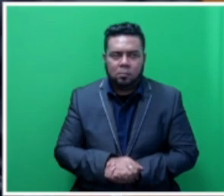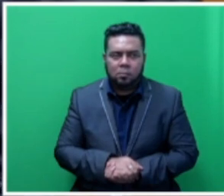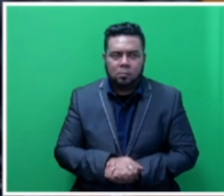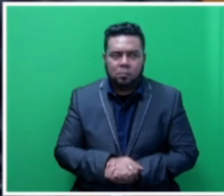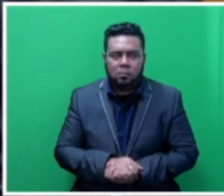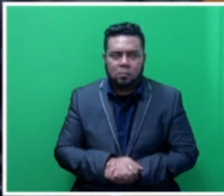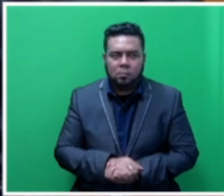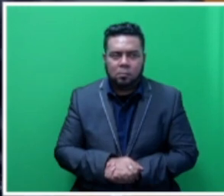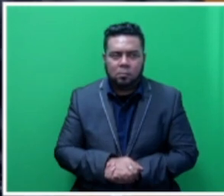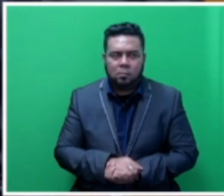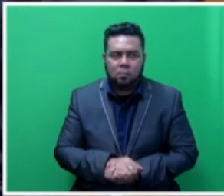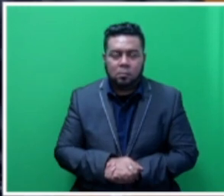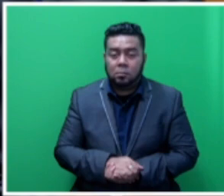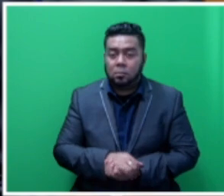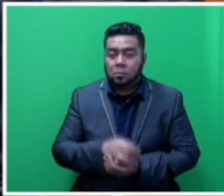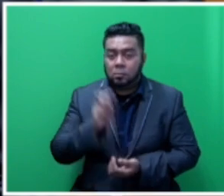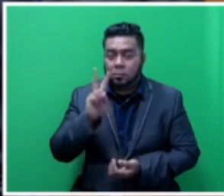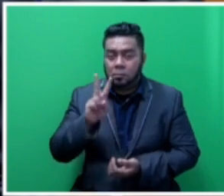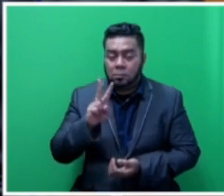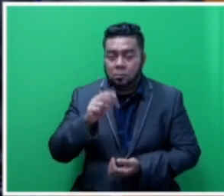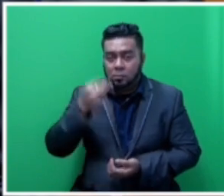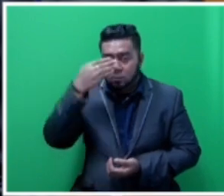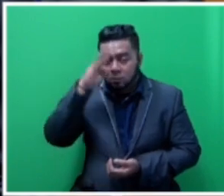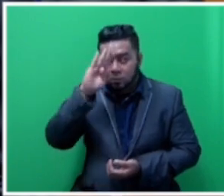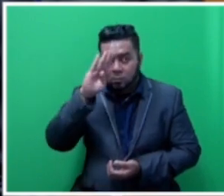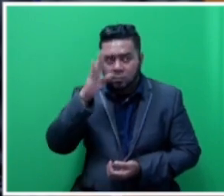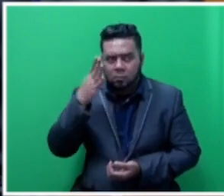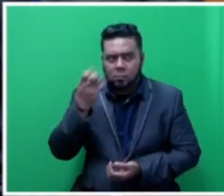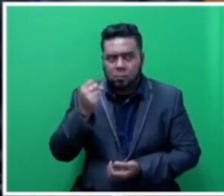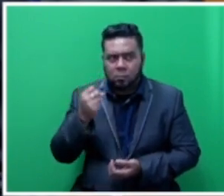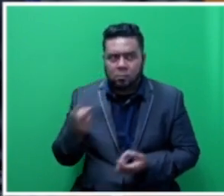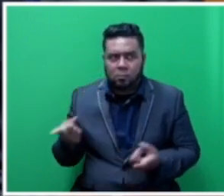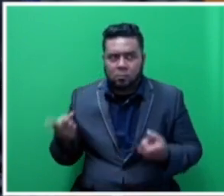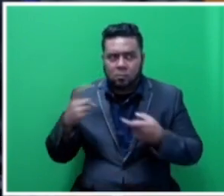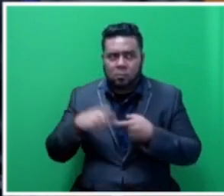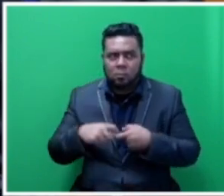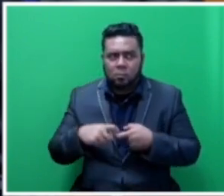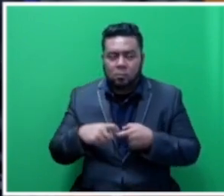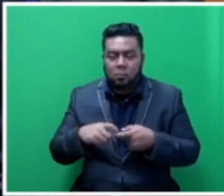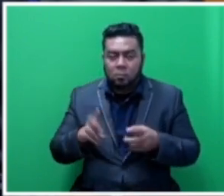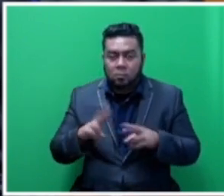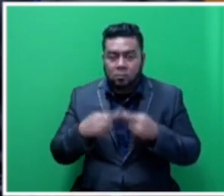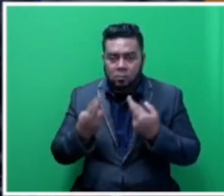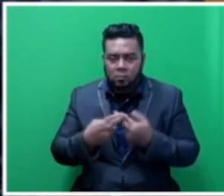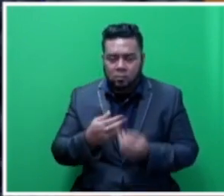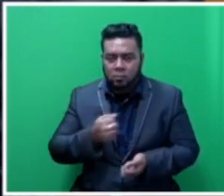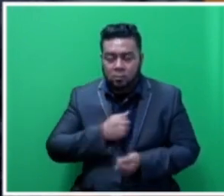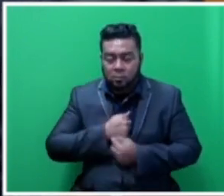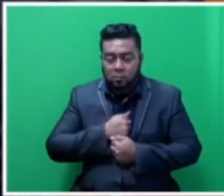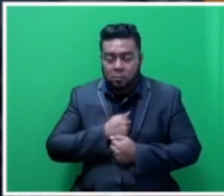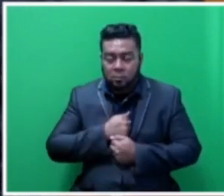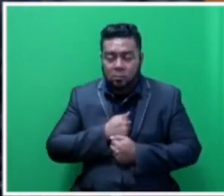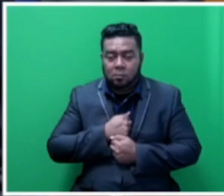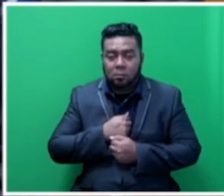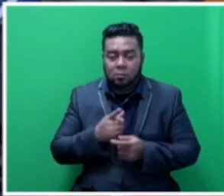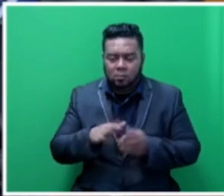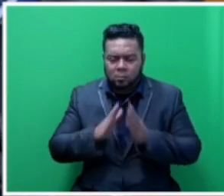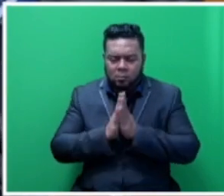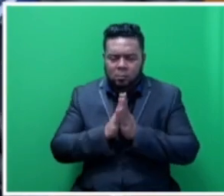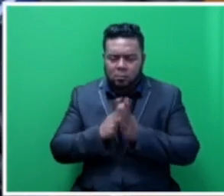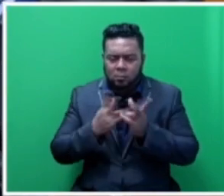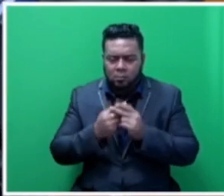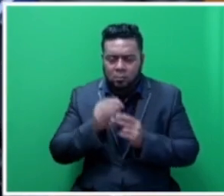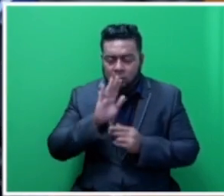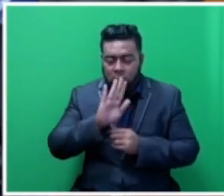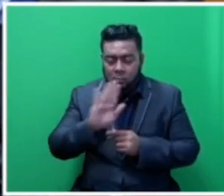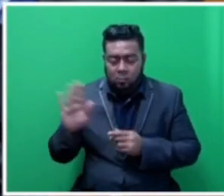The two chiefs are very close relatives of mine as well, and our prayers are with you and